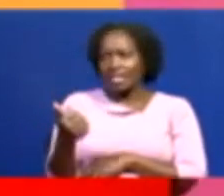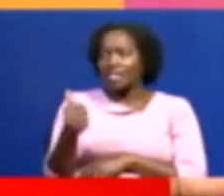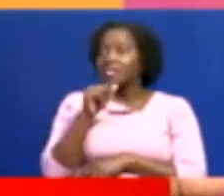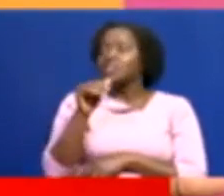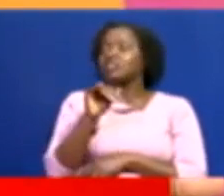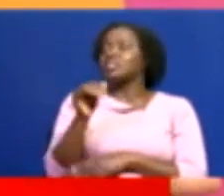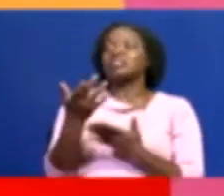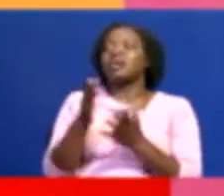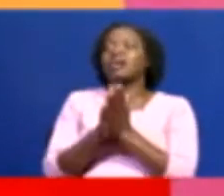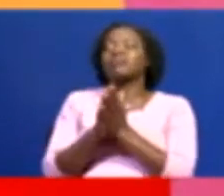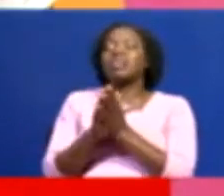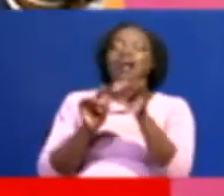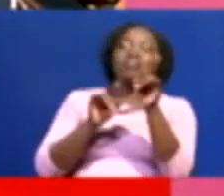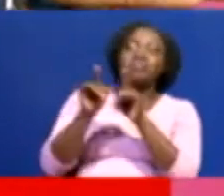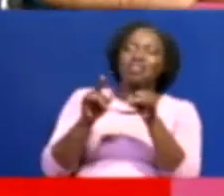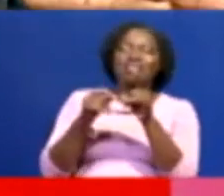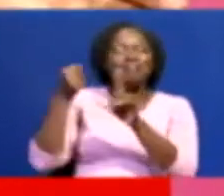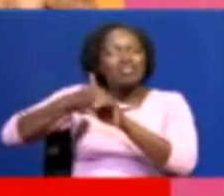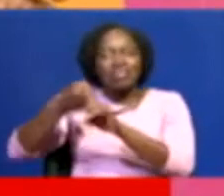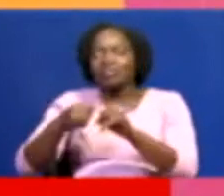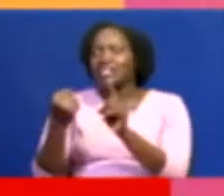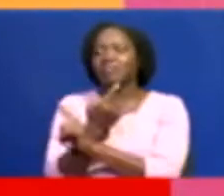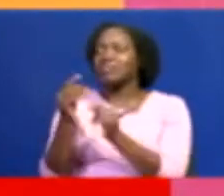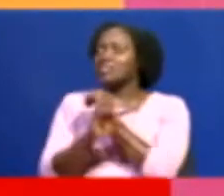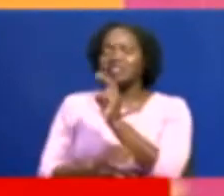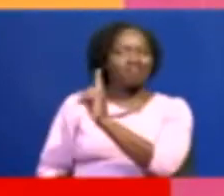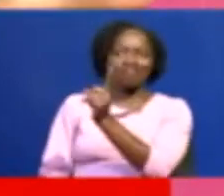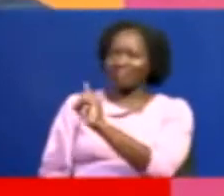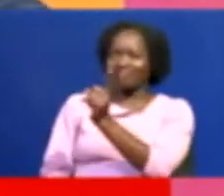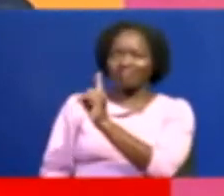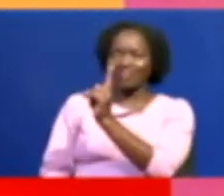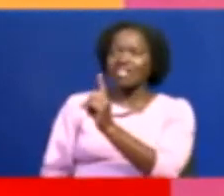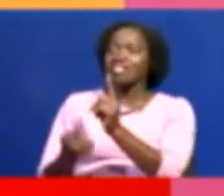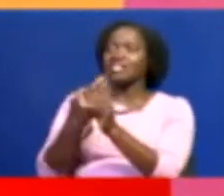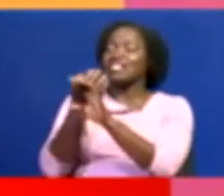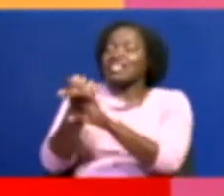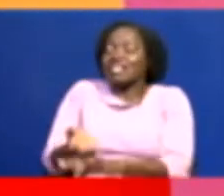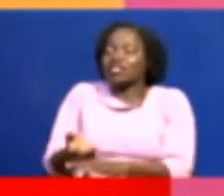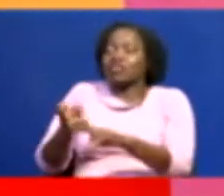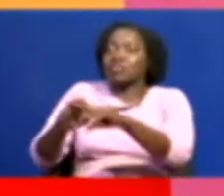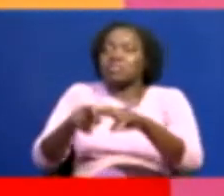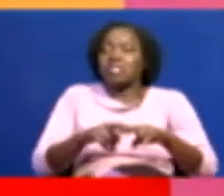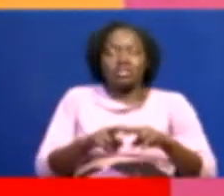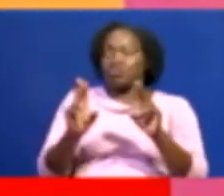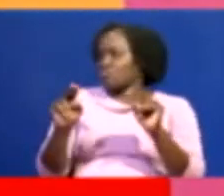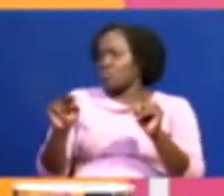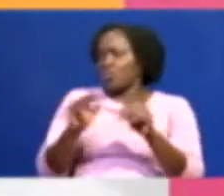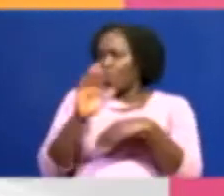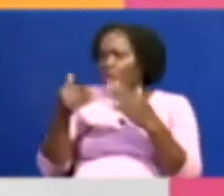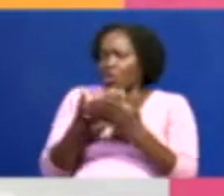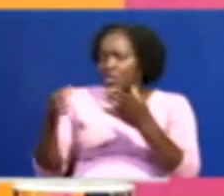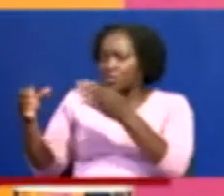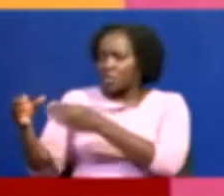like we're having a foreign aggression or we're fighting with a different country, mm-hmm. where you say it's difficult to even sit down. Mm-hmm. All these